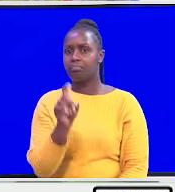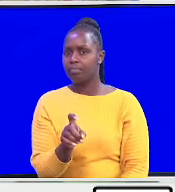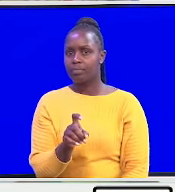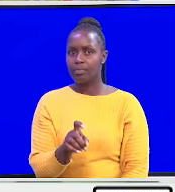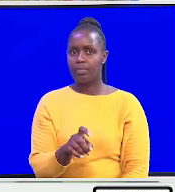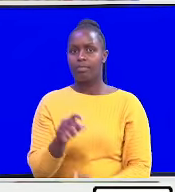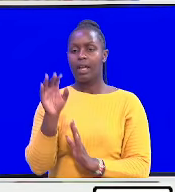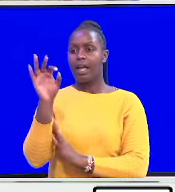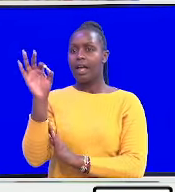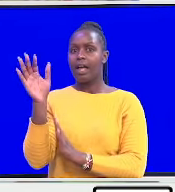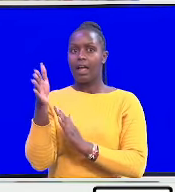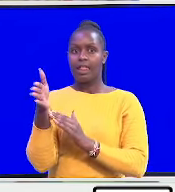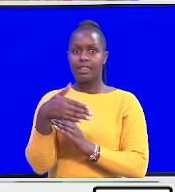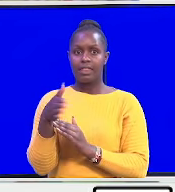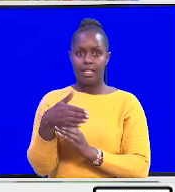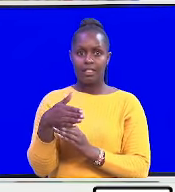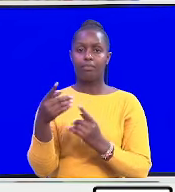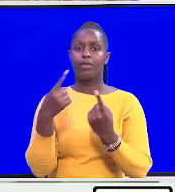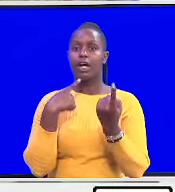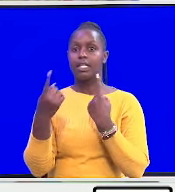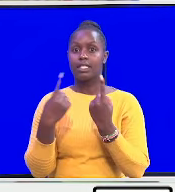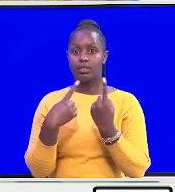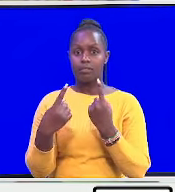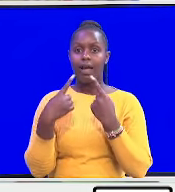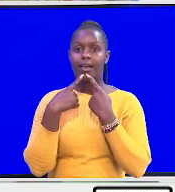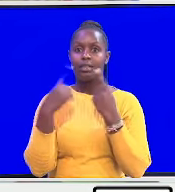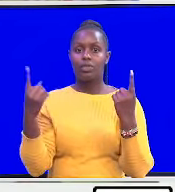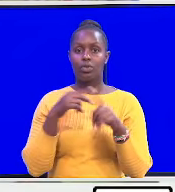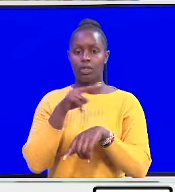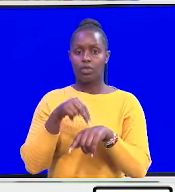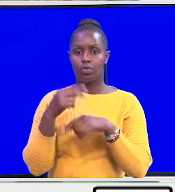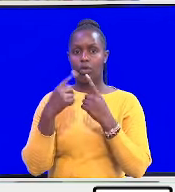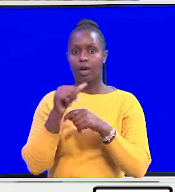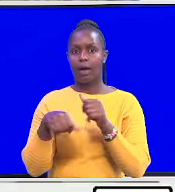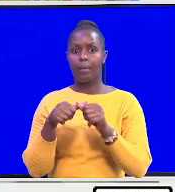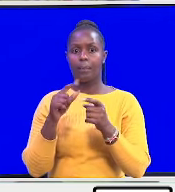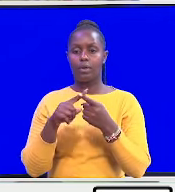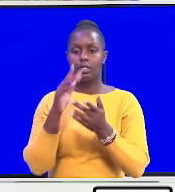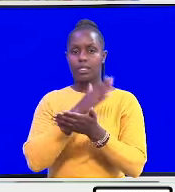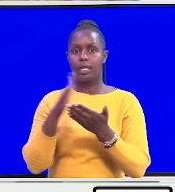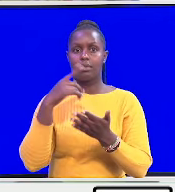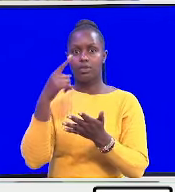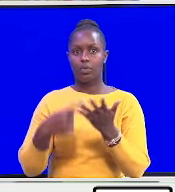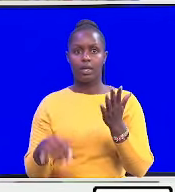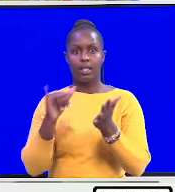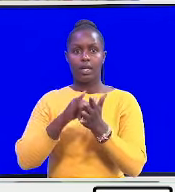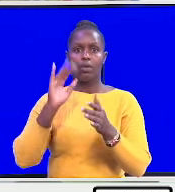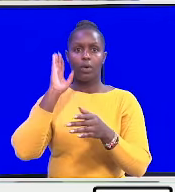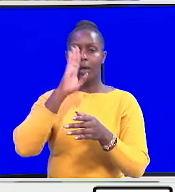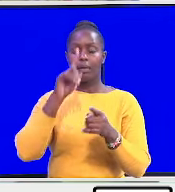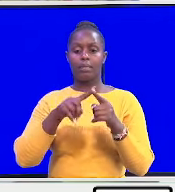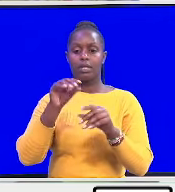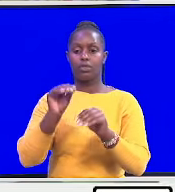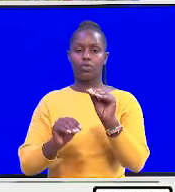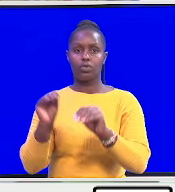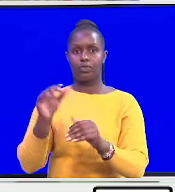in his Thursday address to the nation, talked of a flawed appeal process which he says is being corrected. Kumekuwa pengine